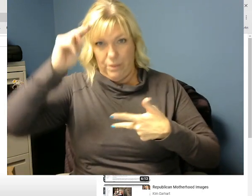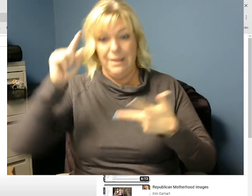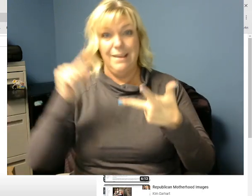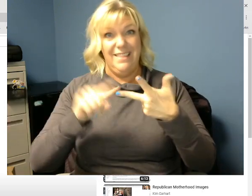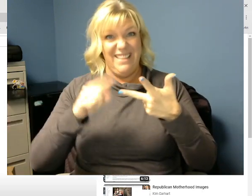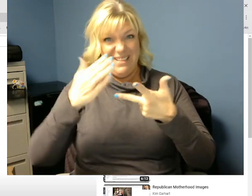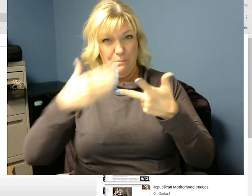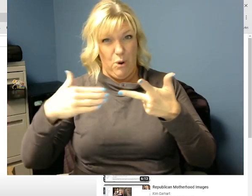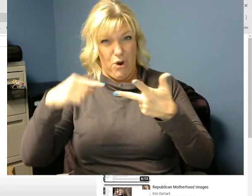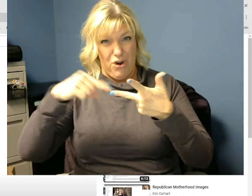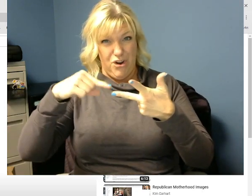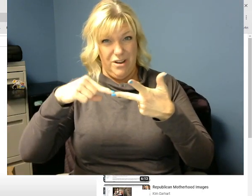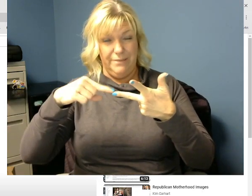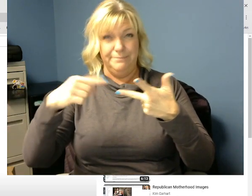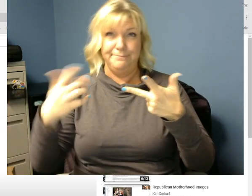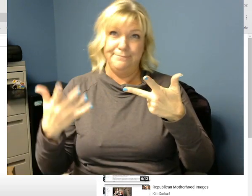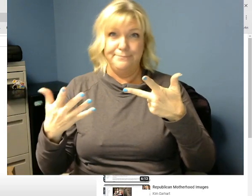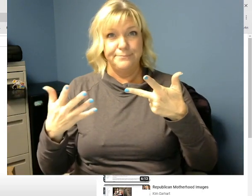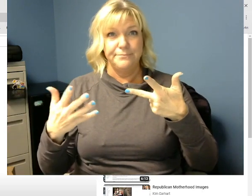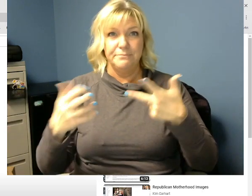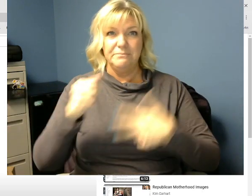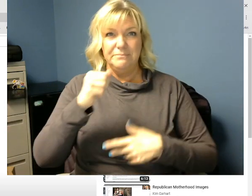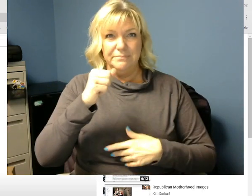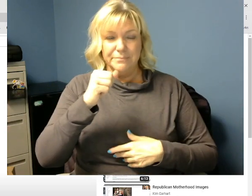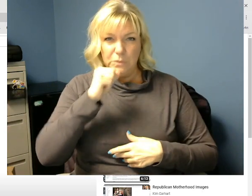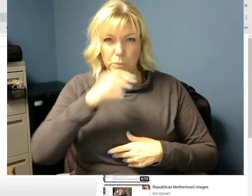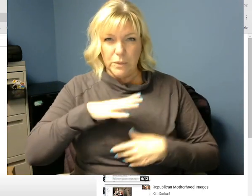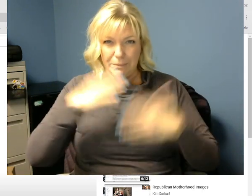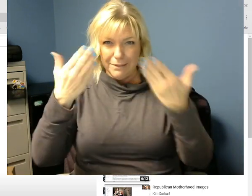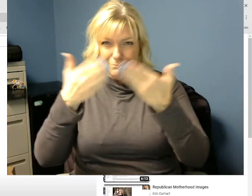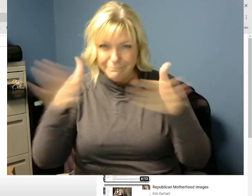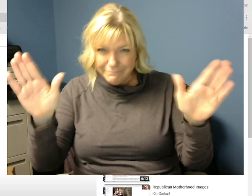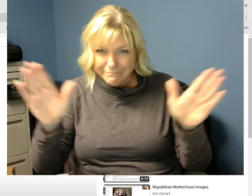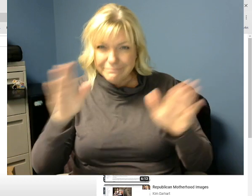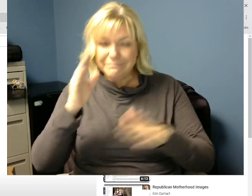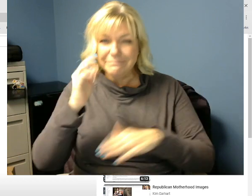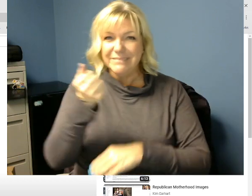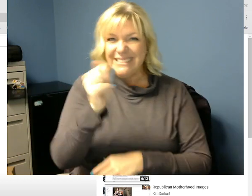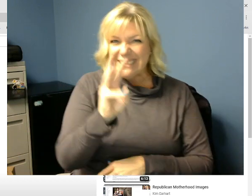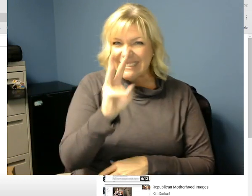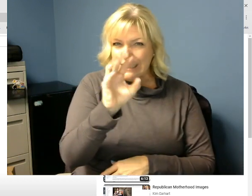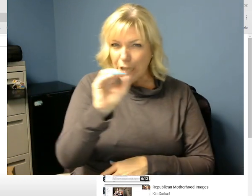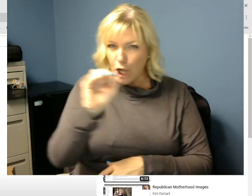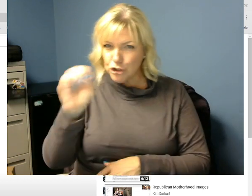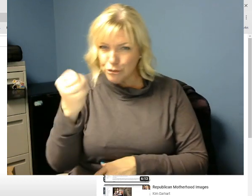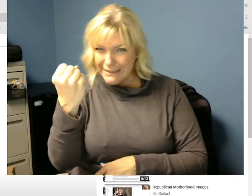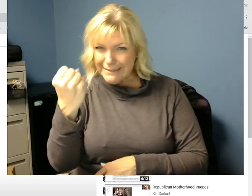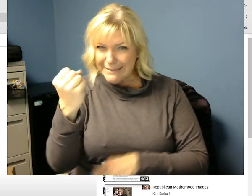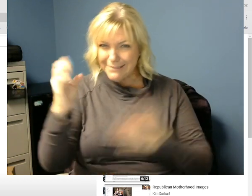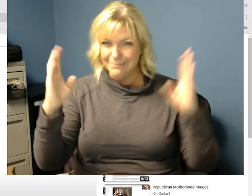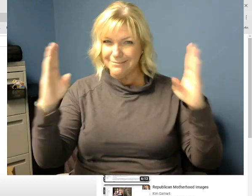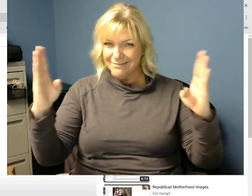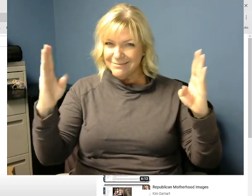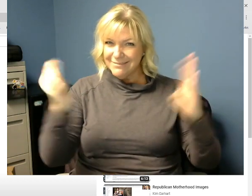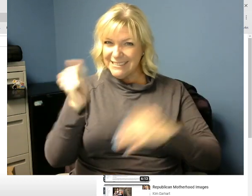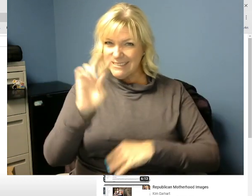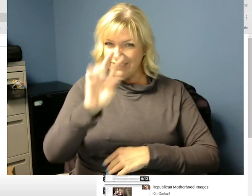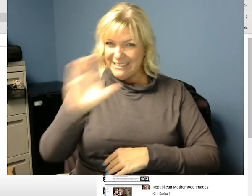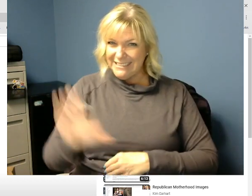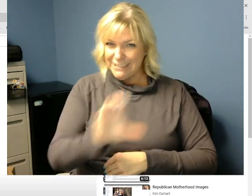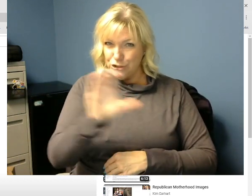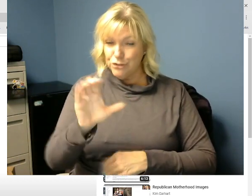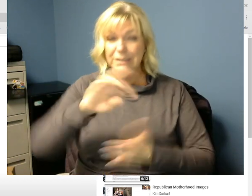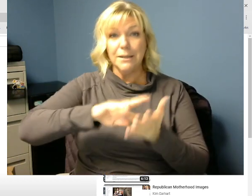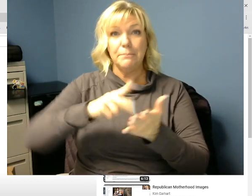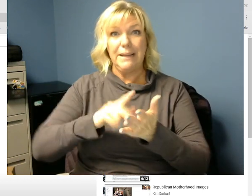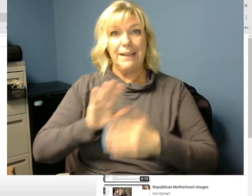really, these are women in the 17th century. These are women in the 1600s. So their job